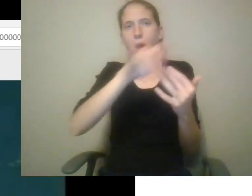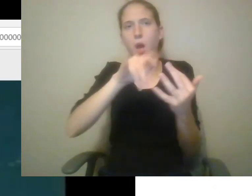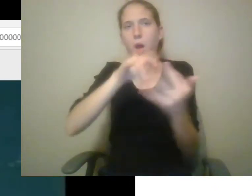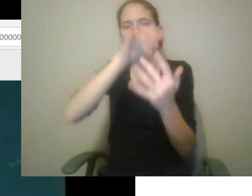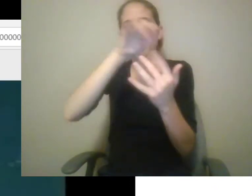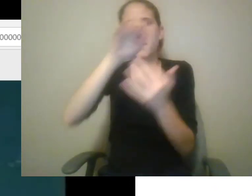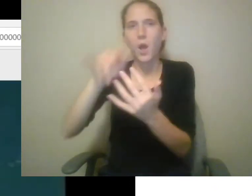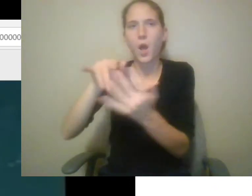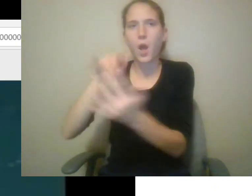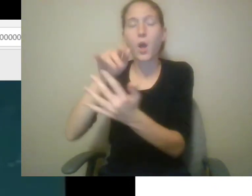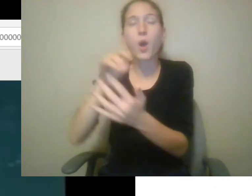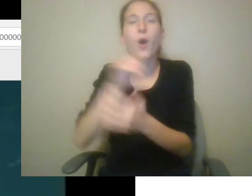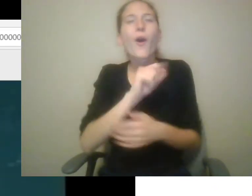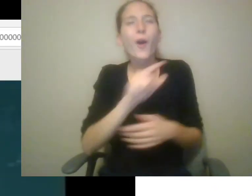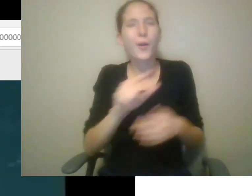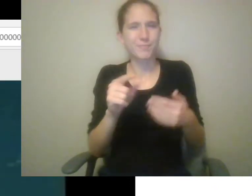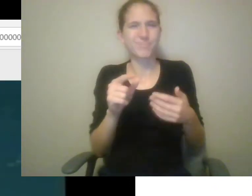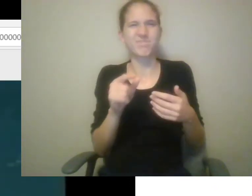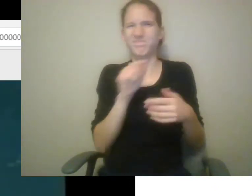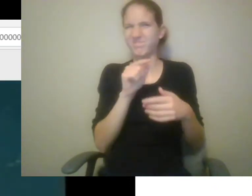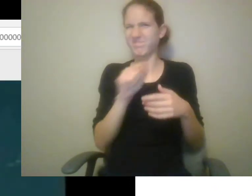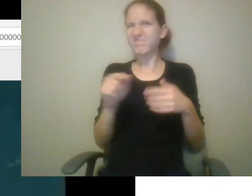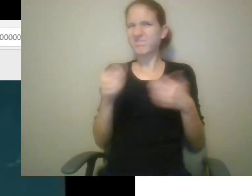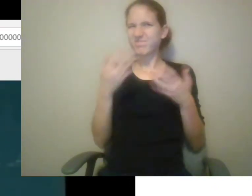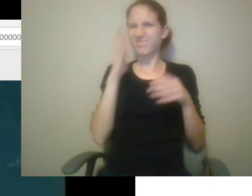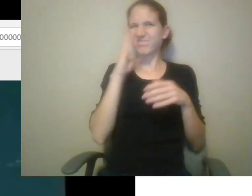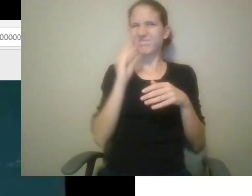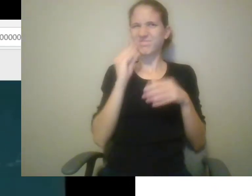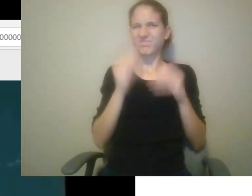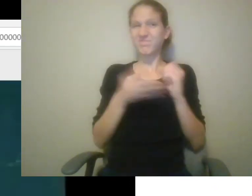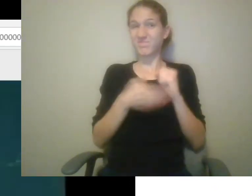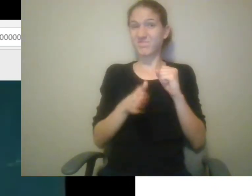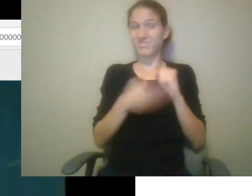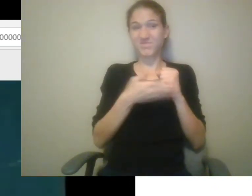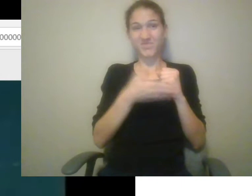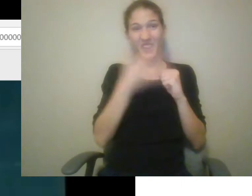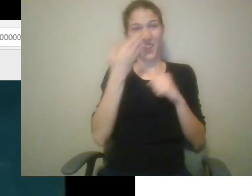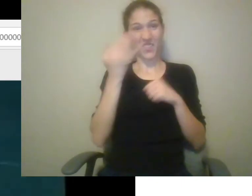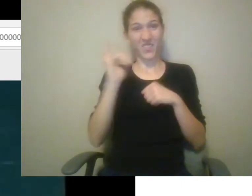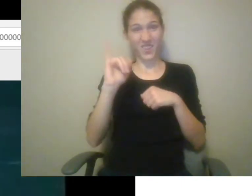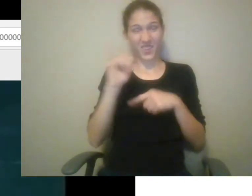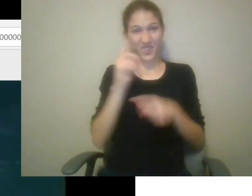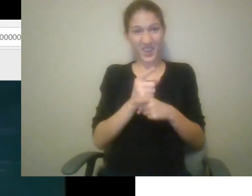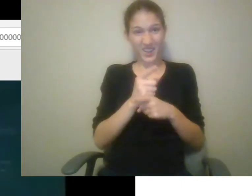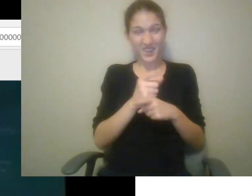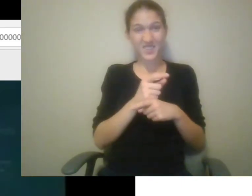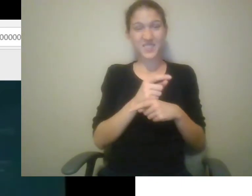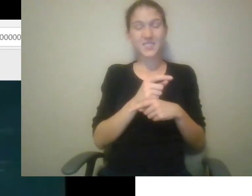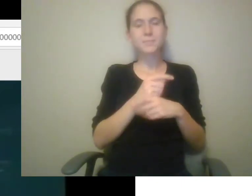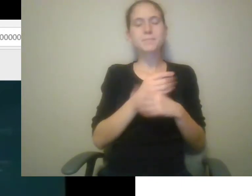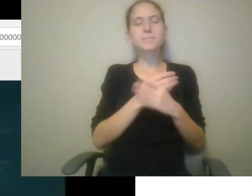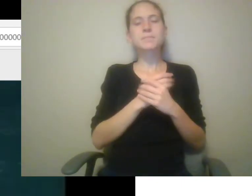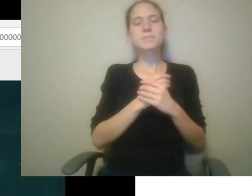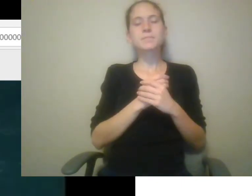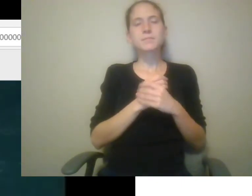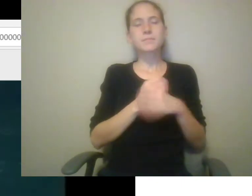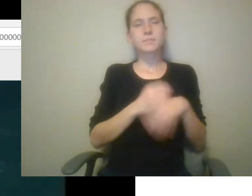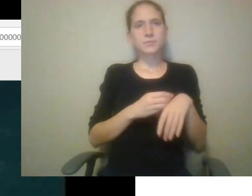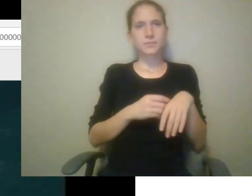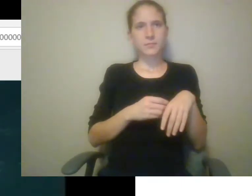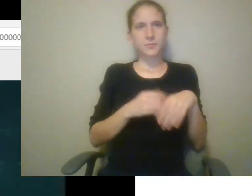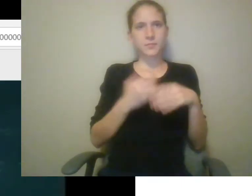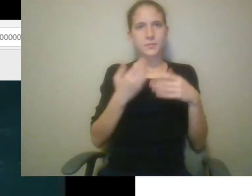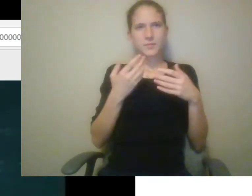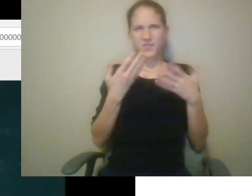time or another. You all know when somebody else has produced natural gas, right? But unless you're the